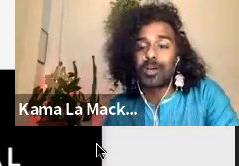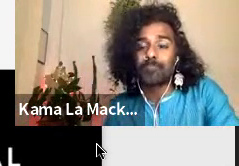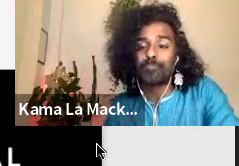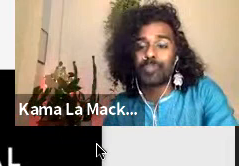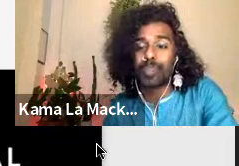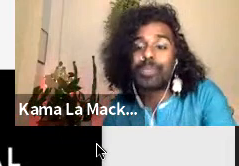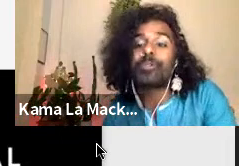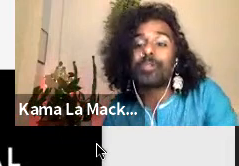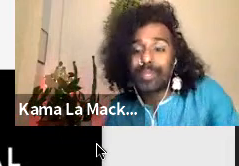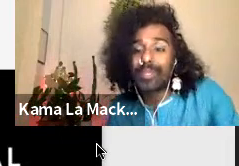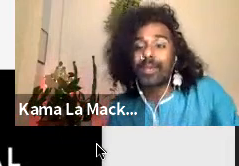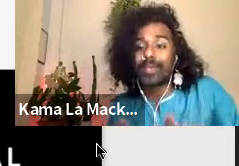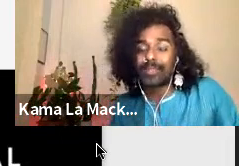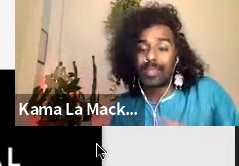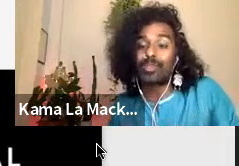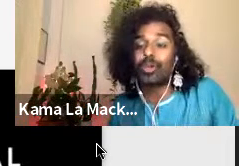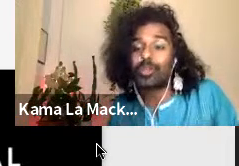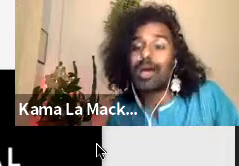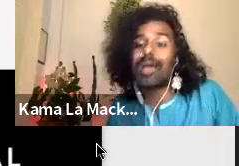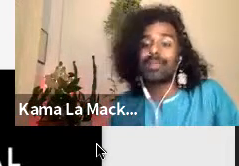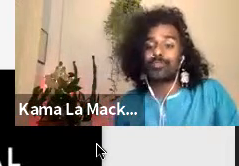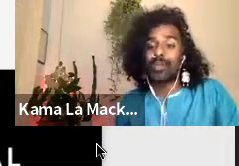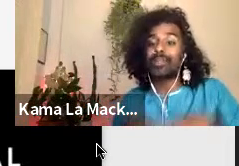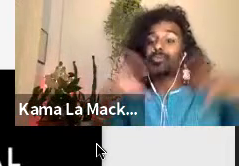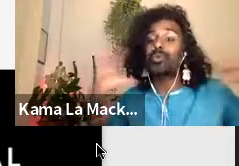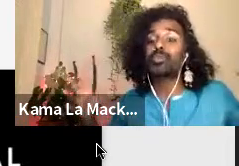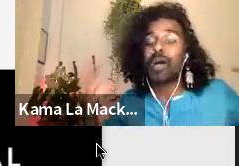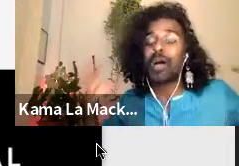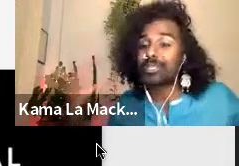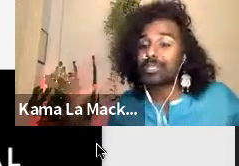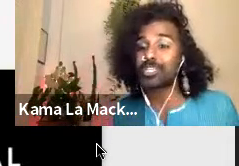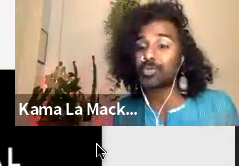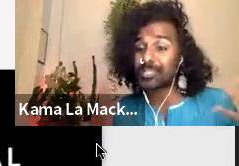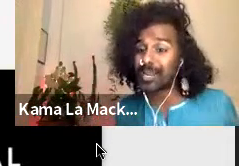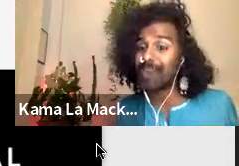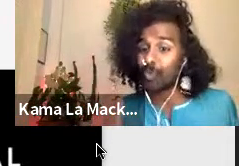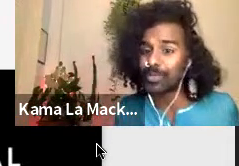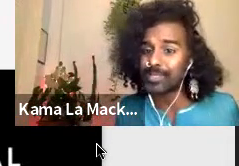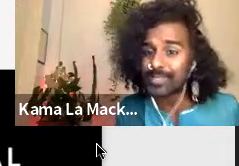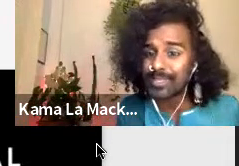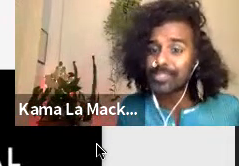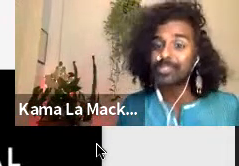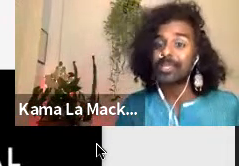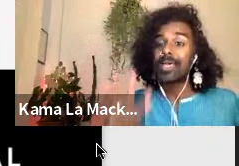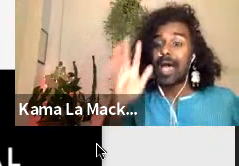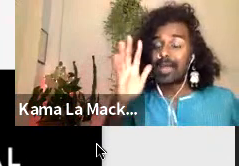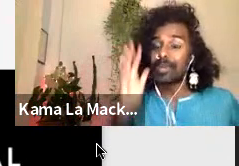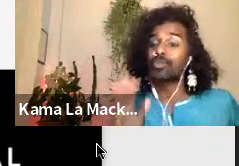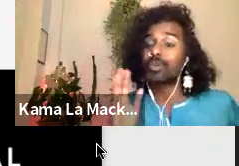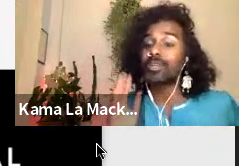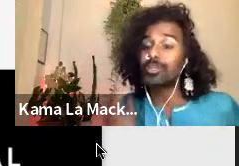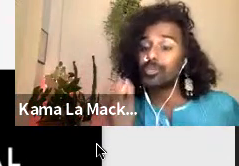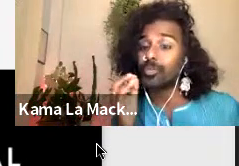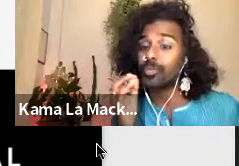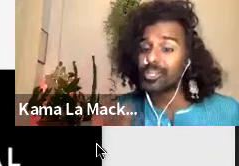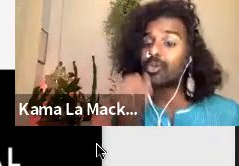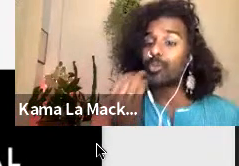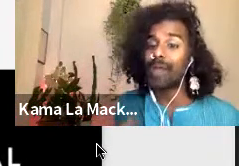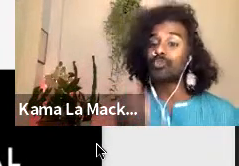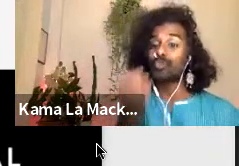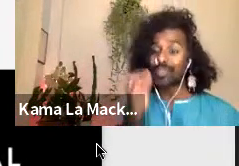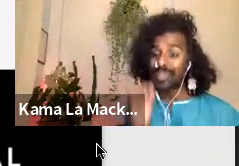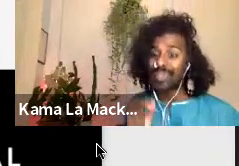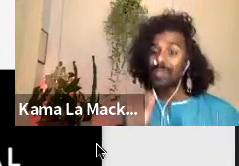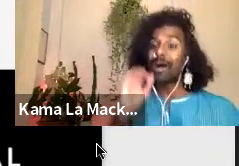two-spirit people here in Turtle Island, right? Like those were actually histories that have always existed. And it was really the